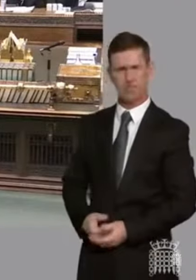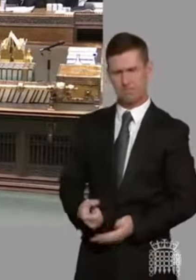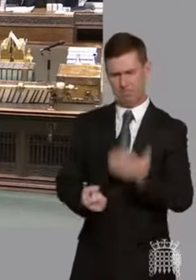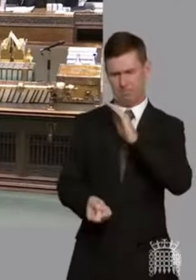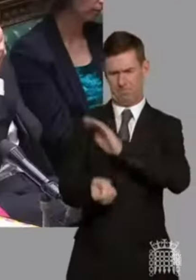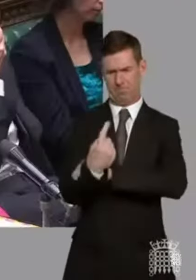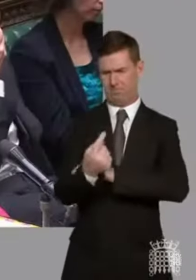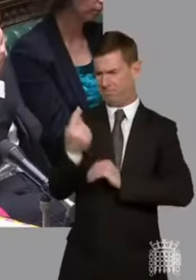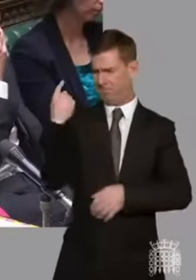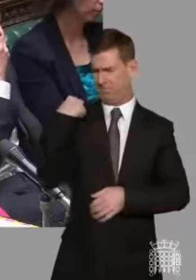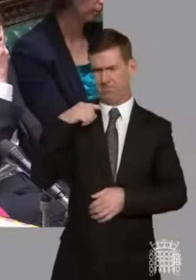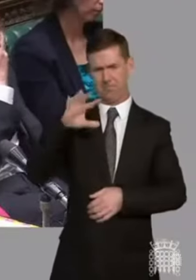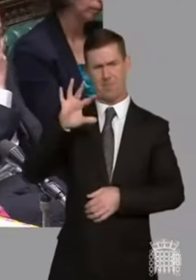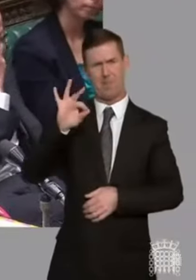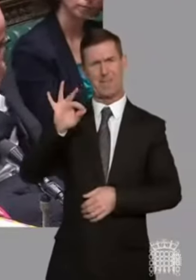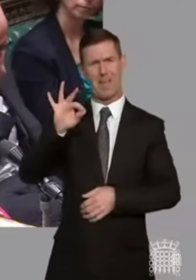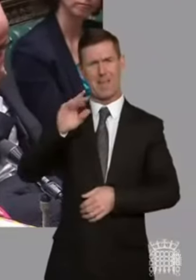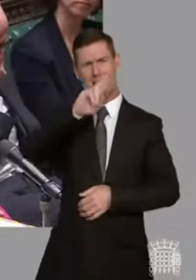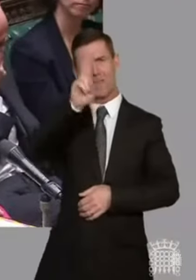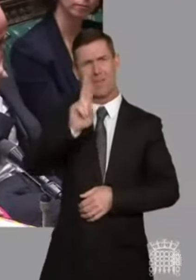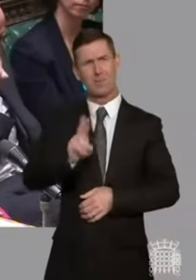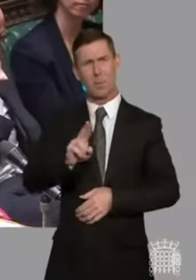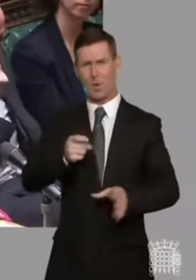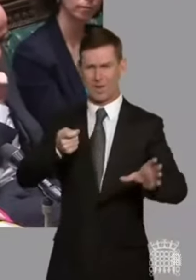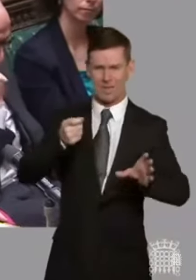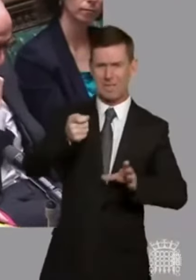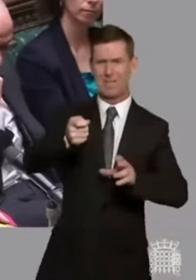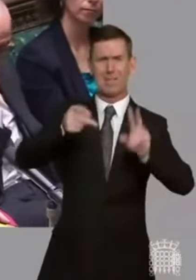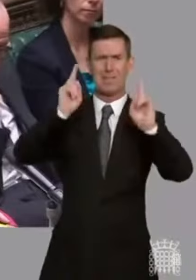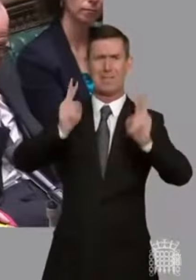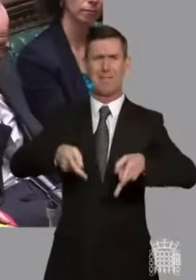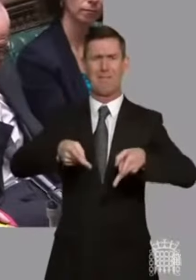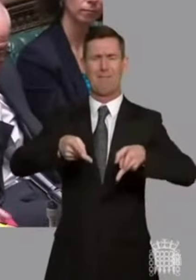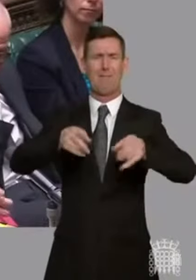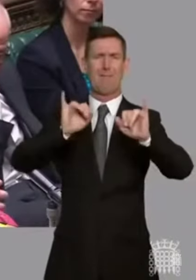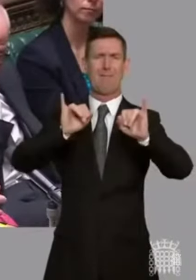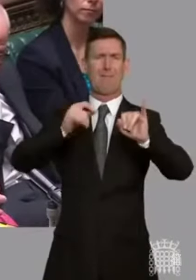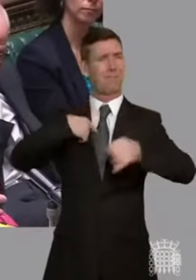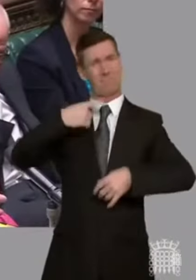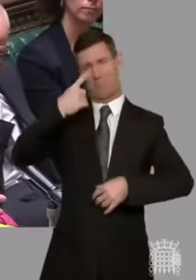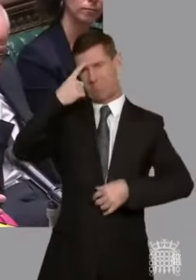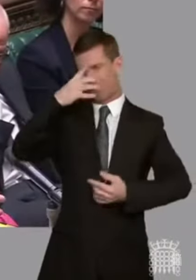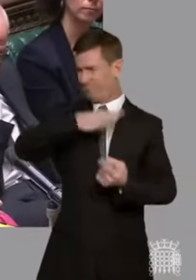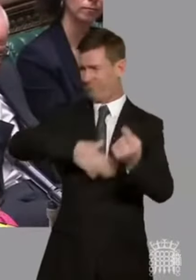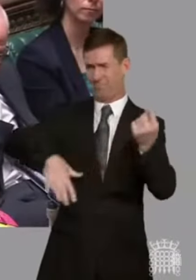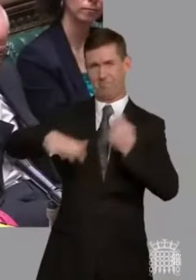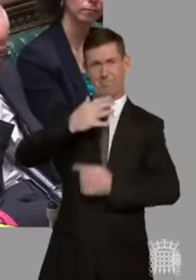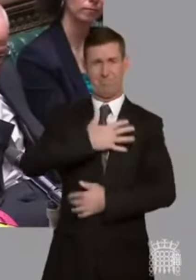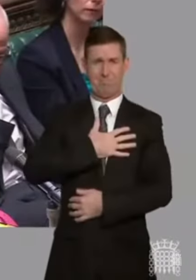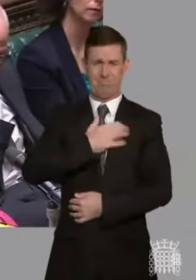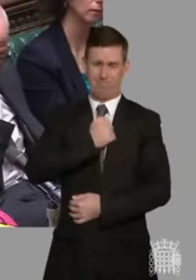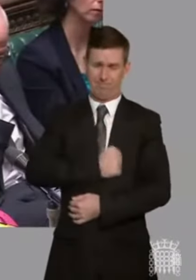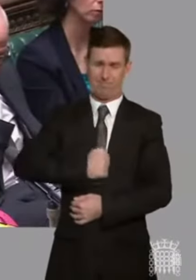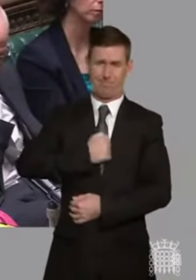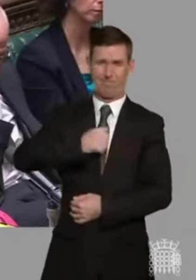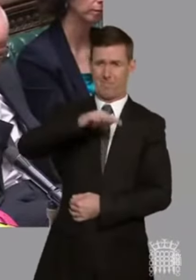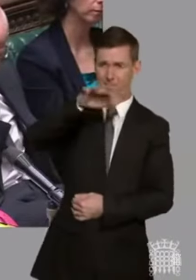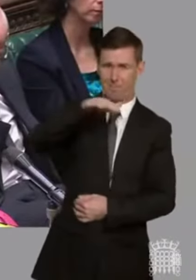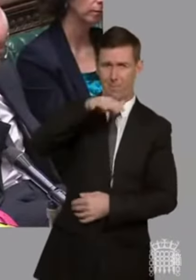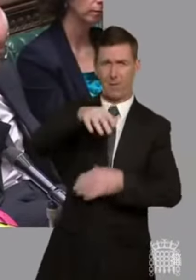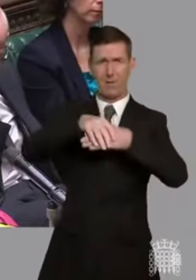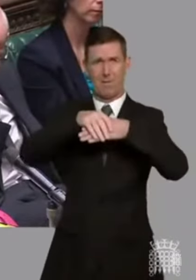it. I think the thoughts of the whole House are with the victims' family, friends, and the school community and the wider